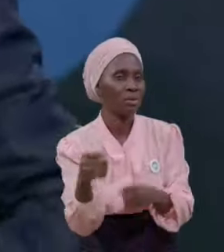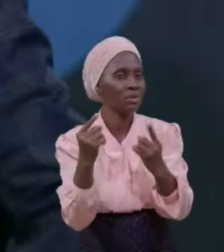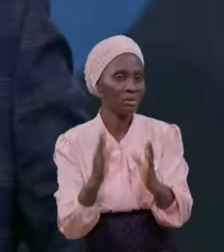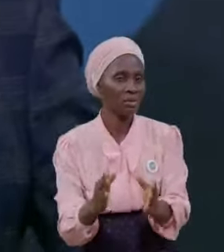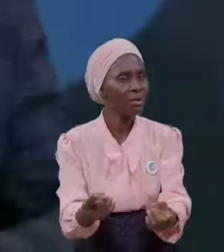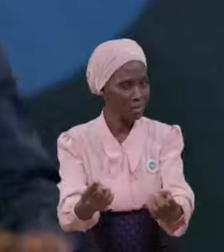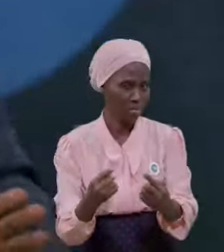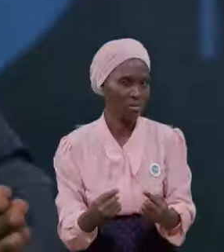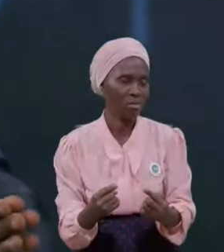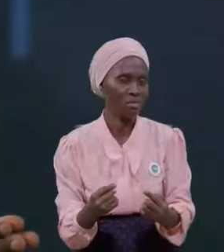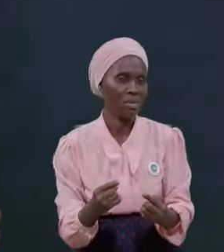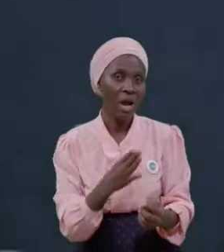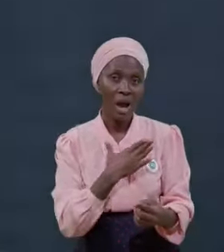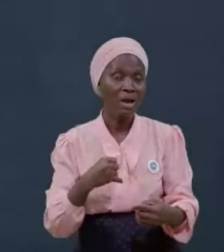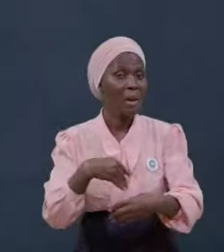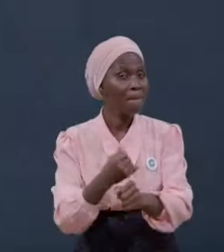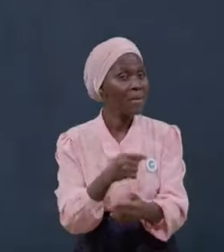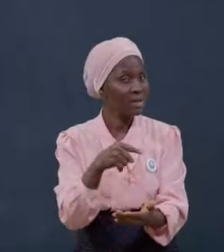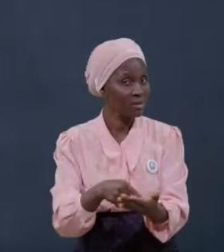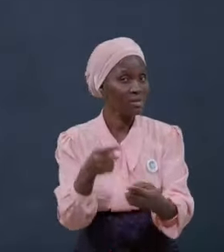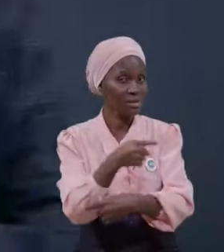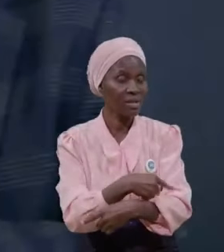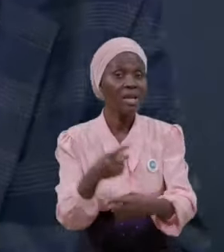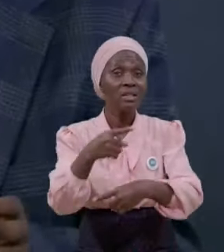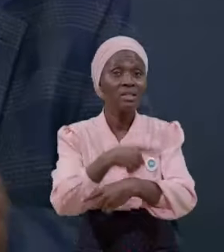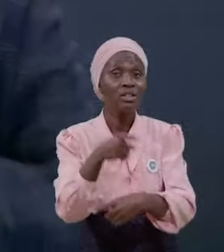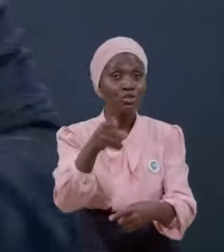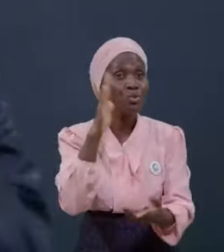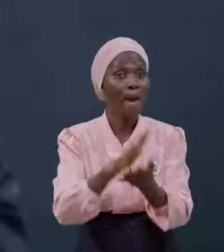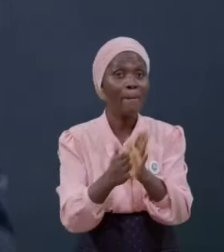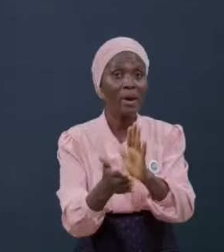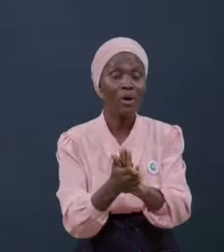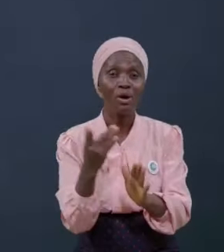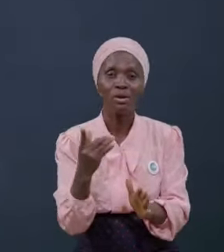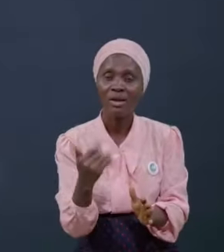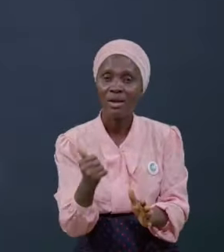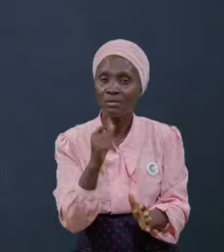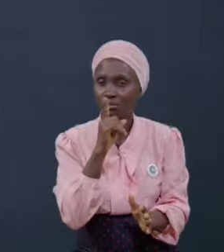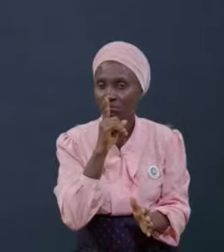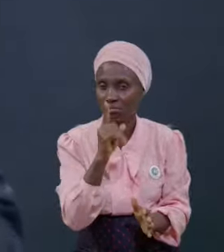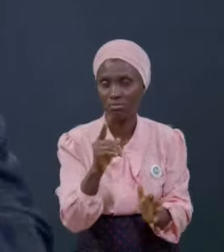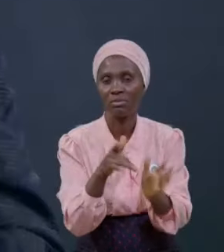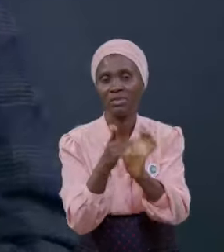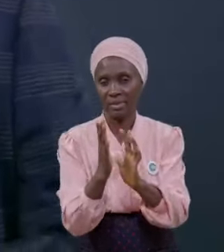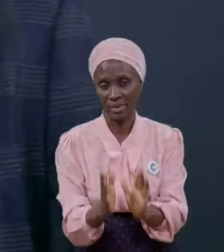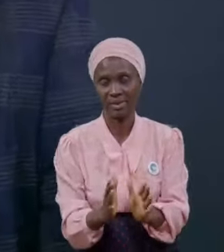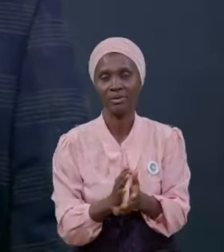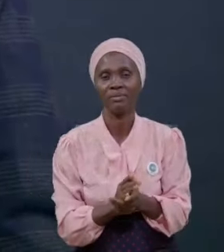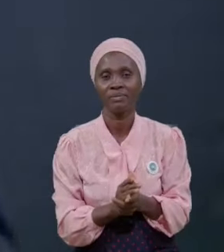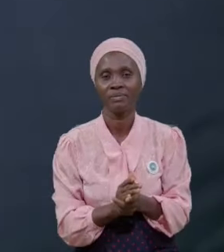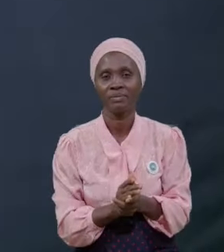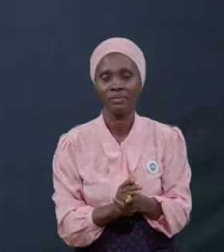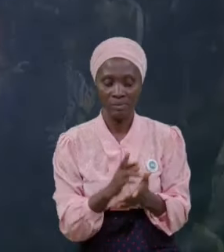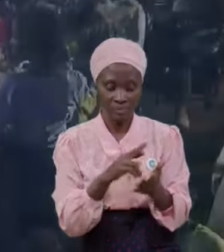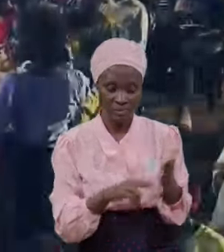day you become the actual Christian. And look at Acts chapter 11. I'm reading from